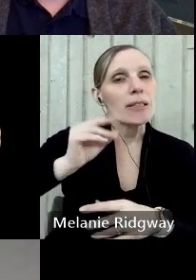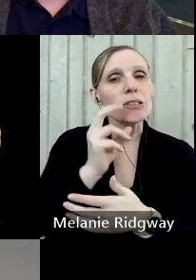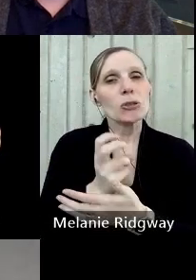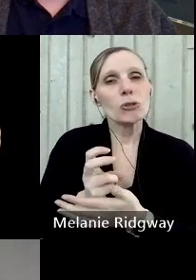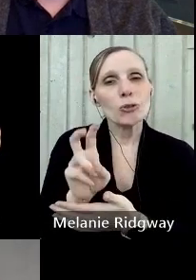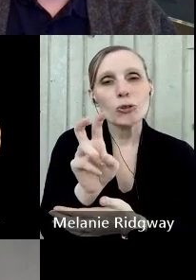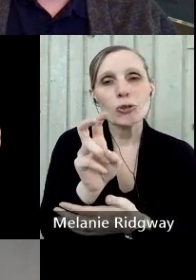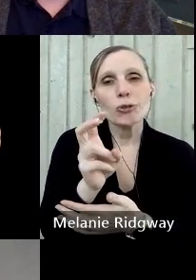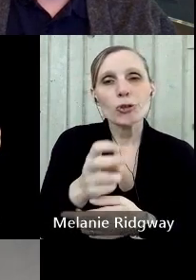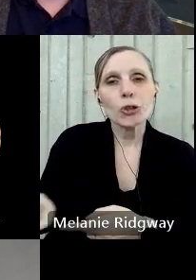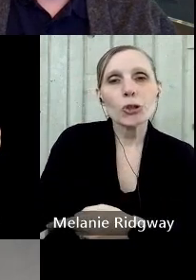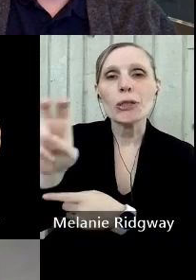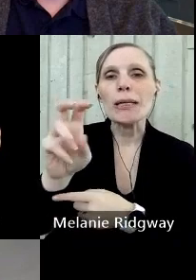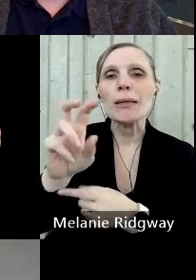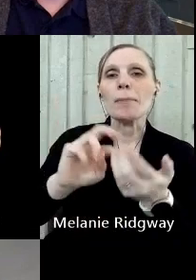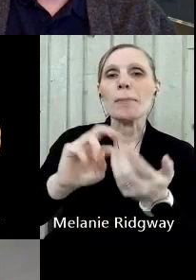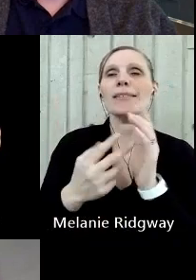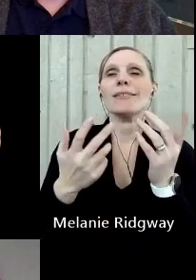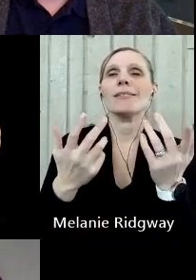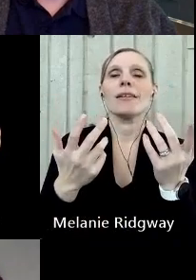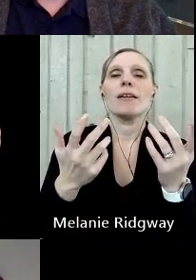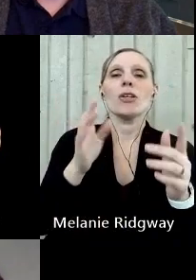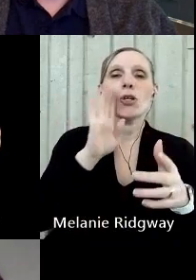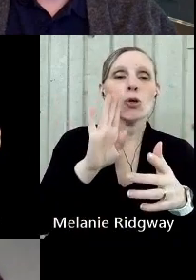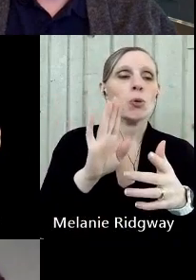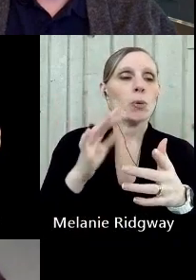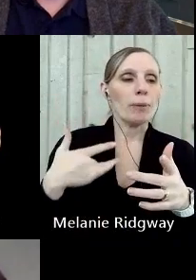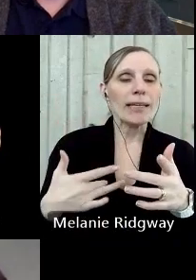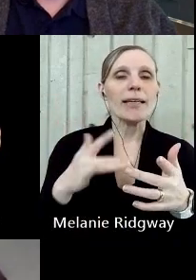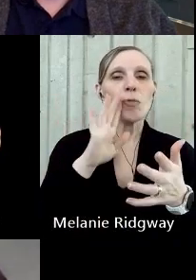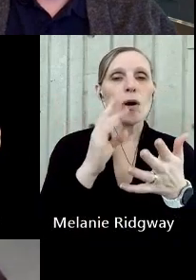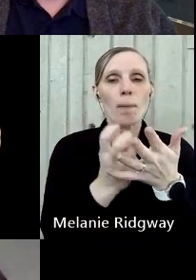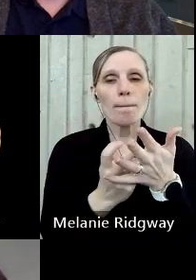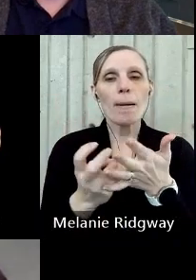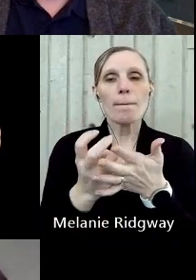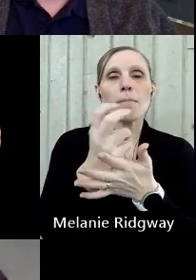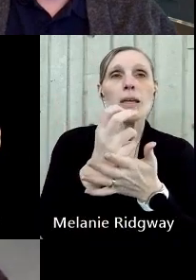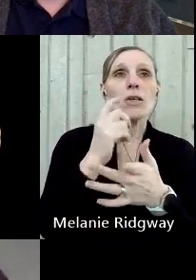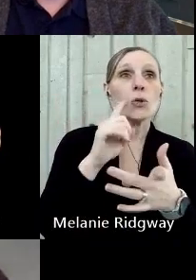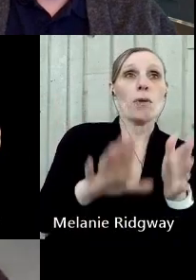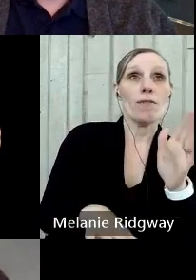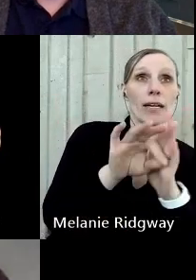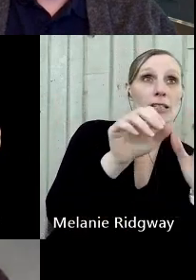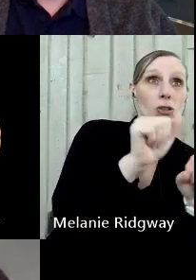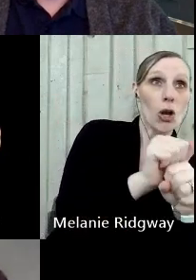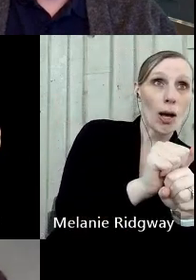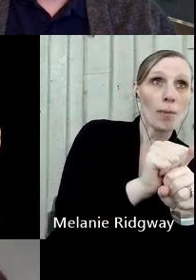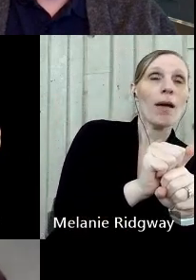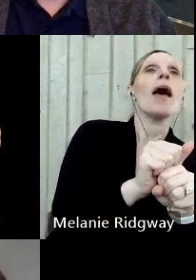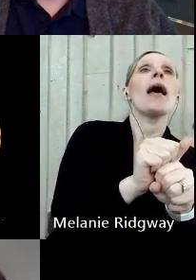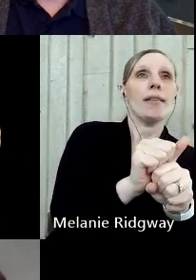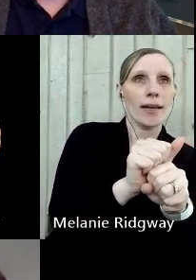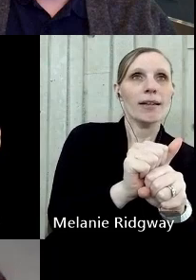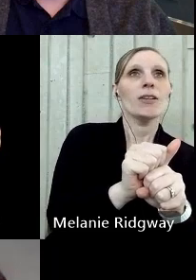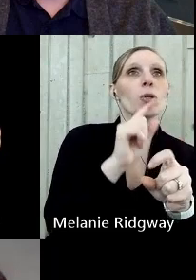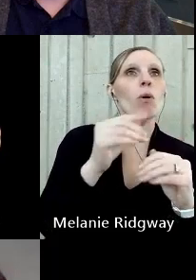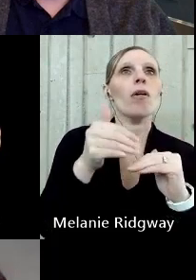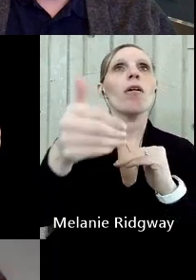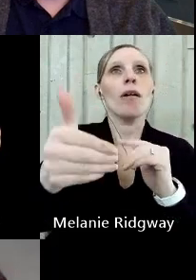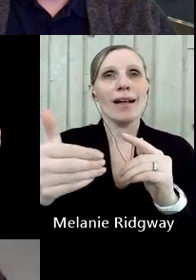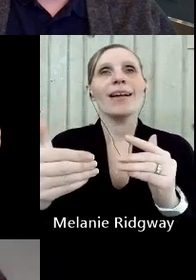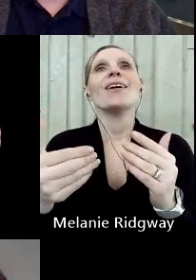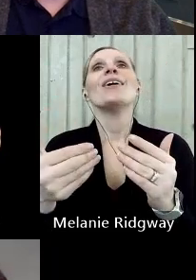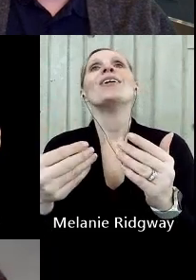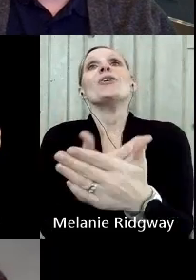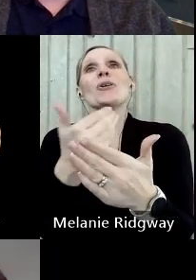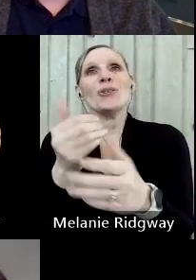that you dislike. You're going to take those skills and that knowledge and move it towards some other job. So not having experience is not a bad thing, because